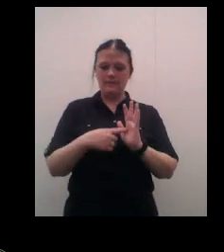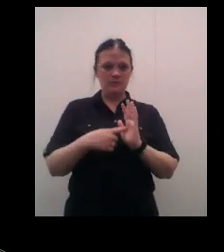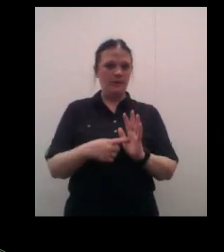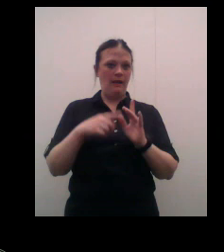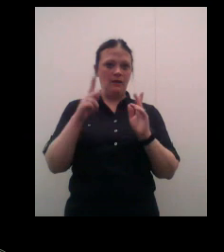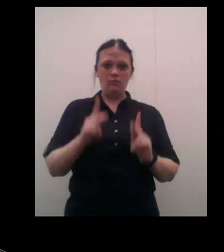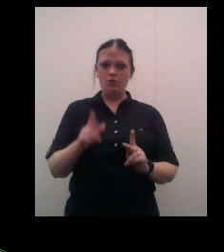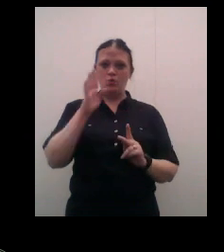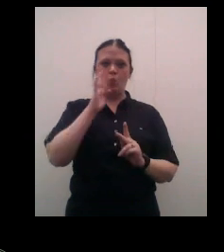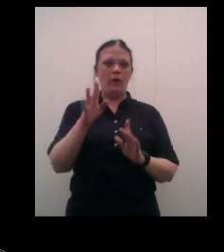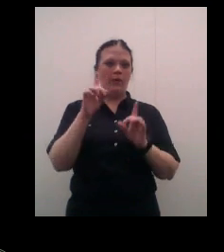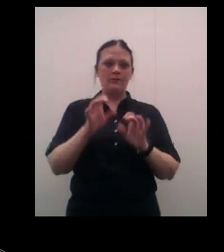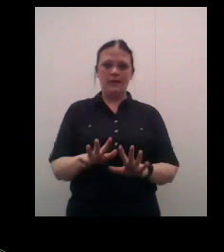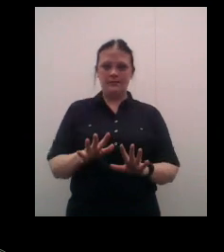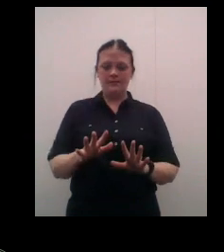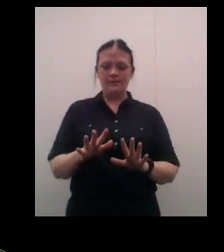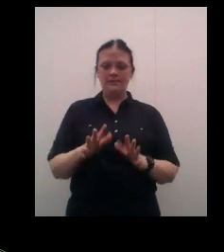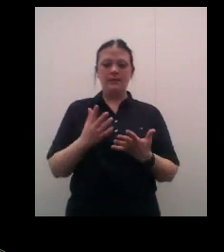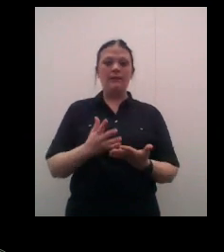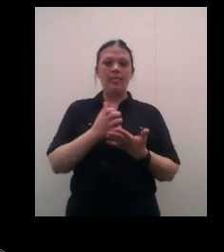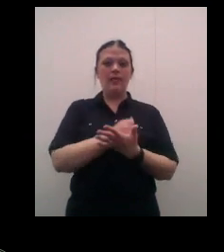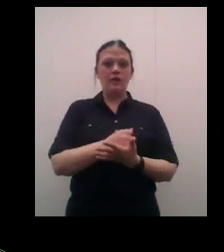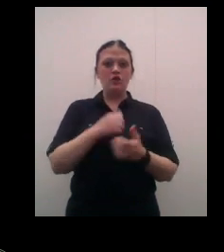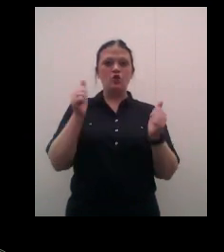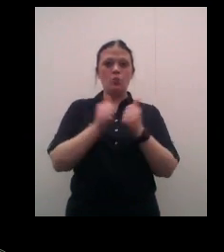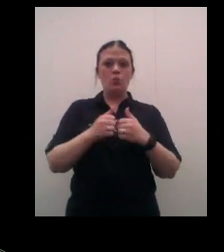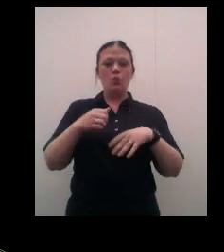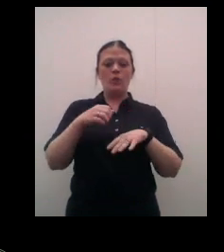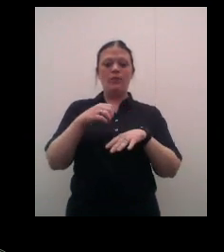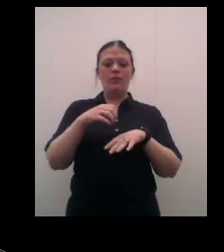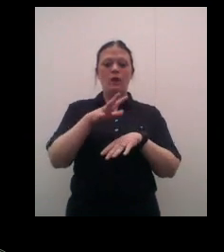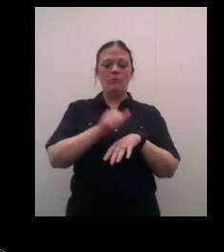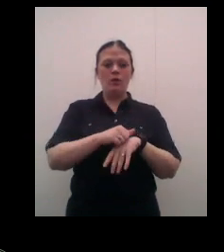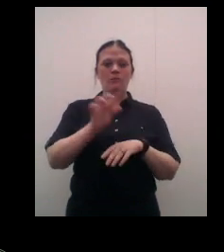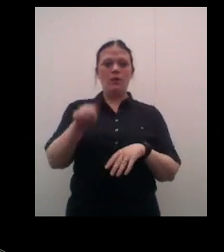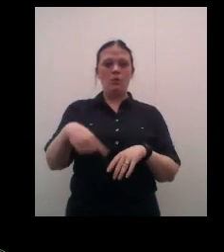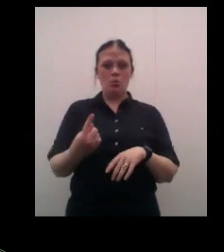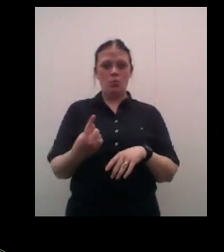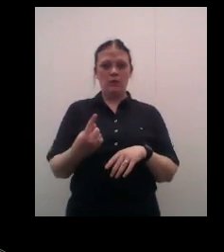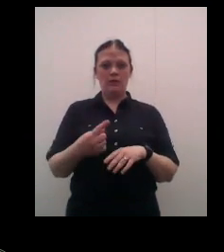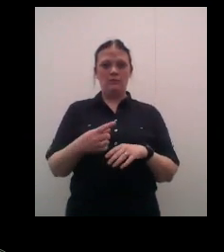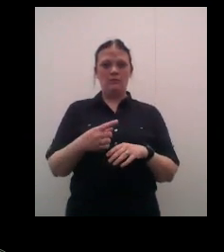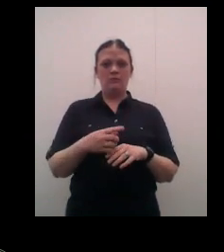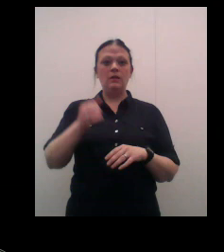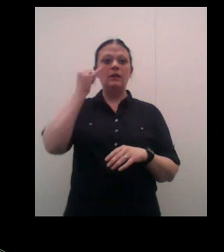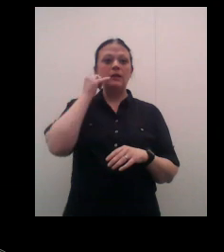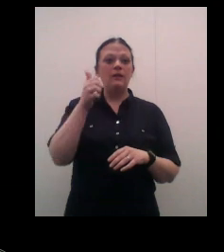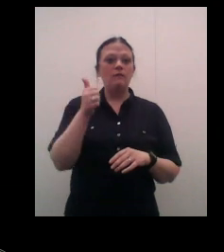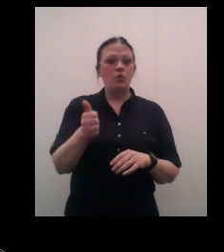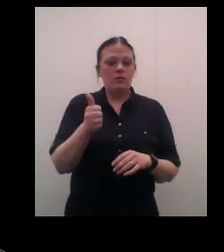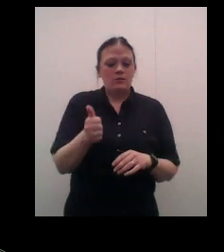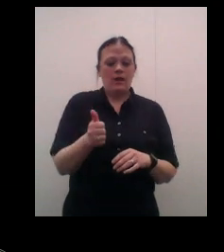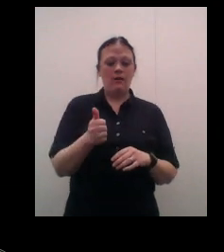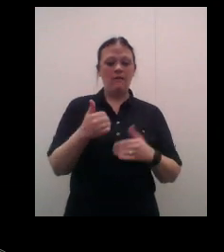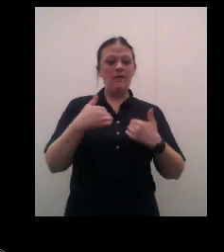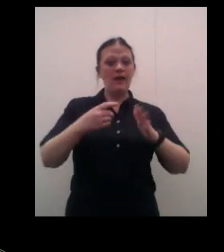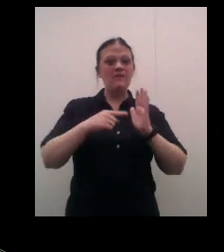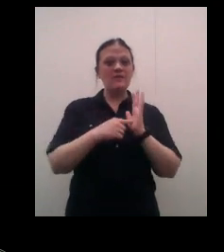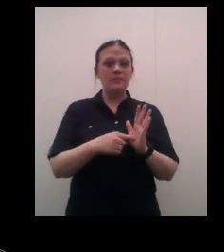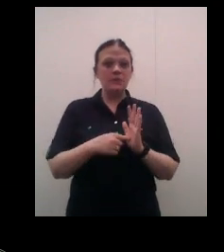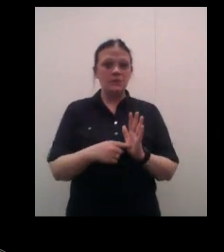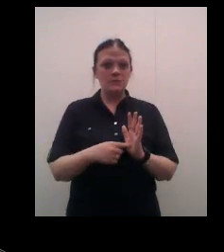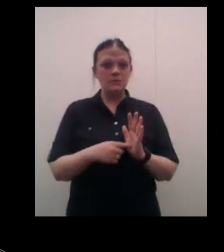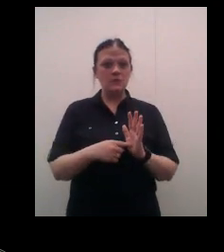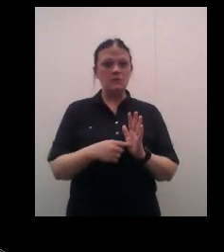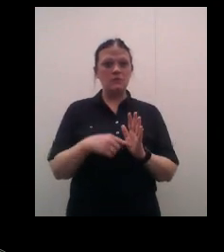be tested. Sample collection is by appointment only. If you are an individual and you are symptomatic, you have the